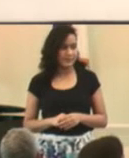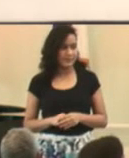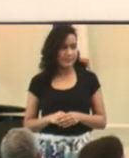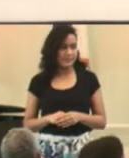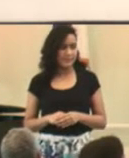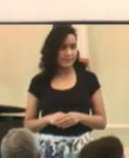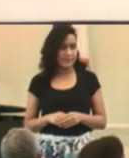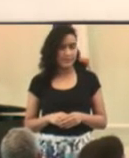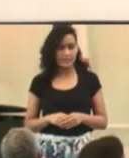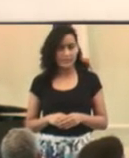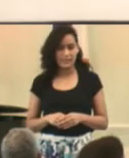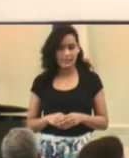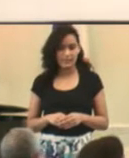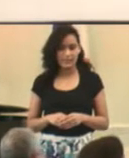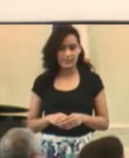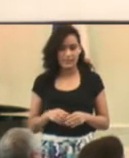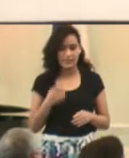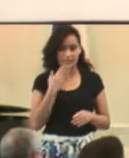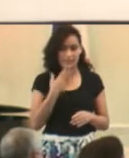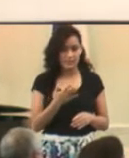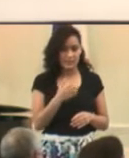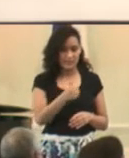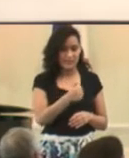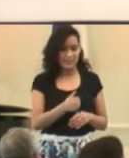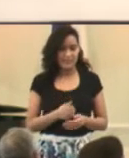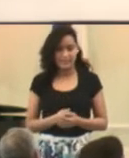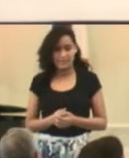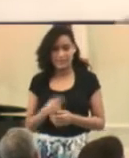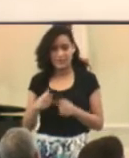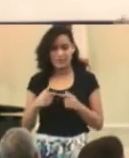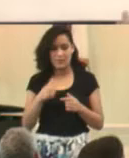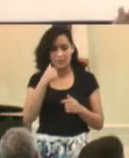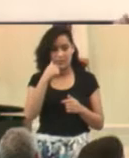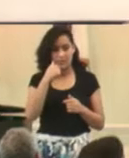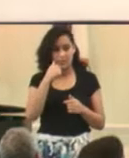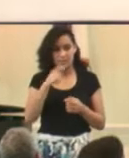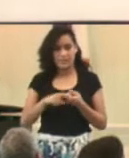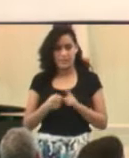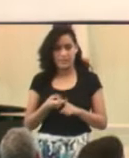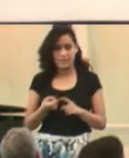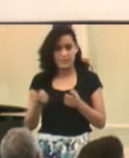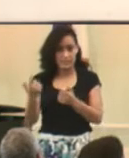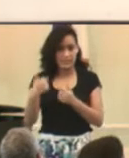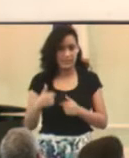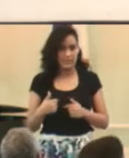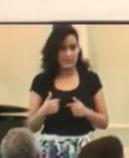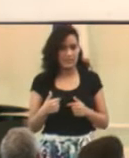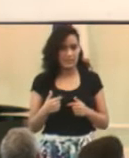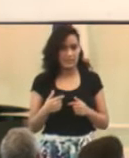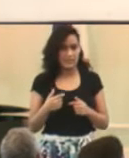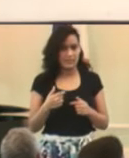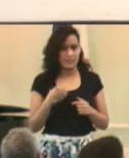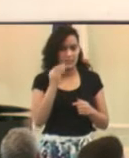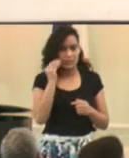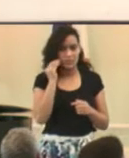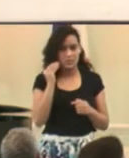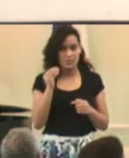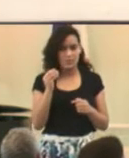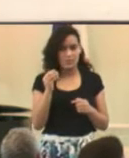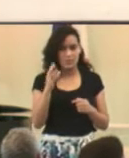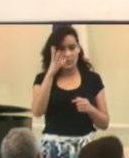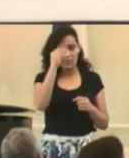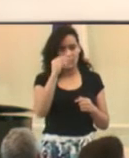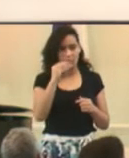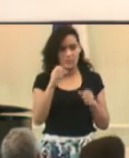And he wished them well. When Rupa and Vinesh returned to their homes, Kumar was outside